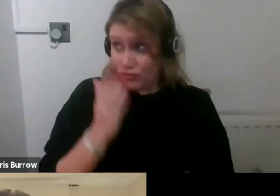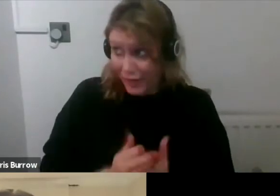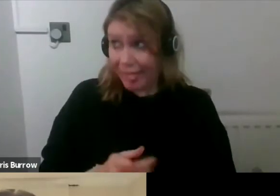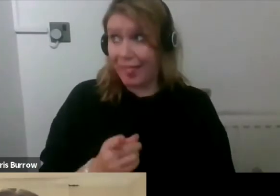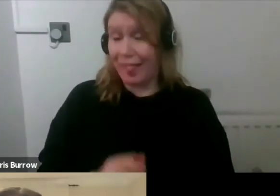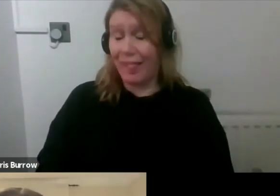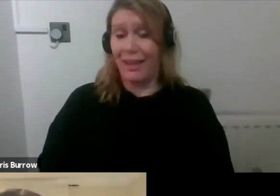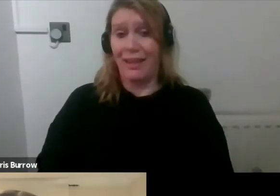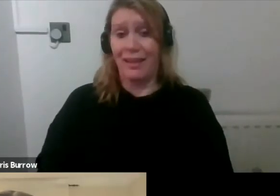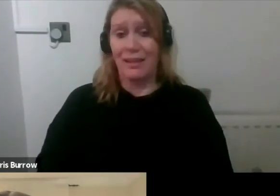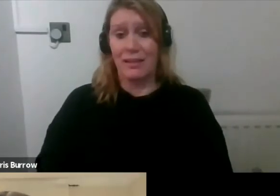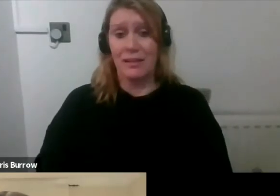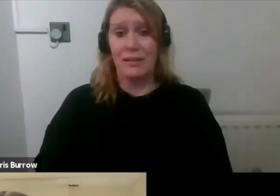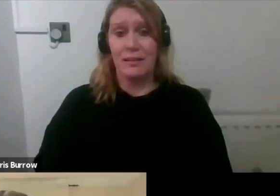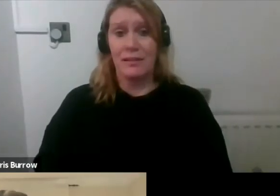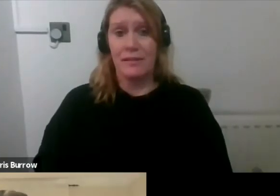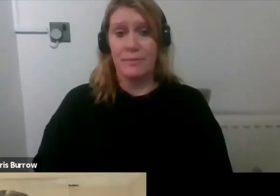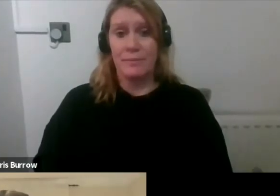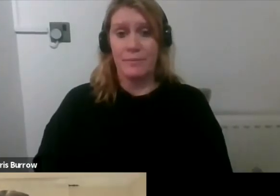completely real." And